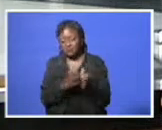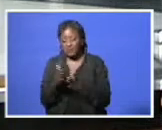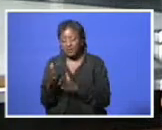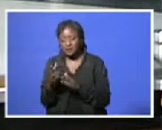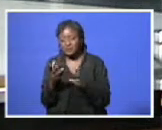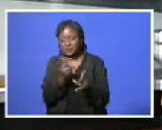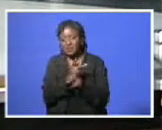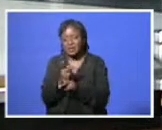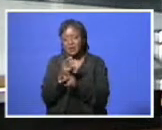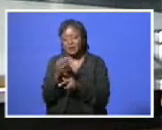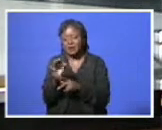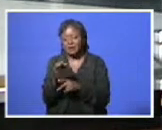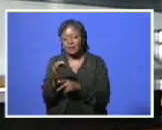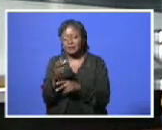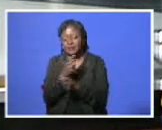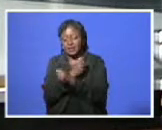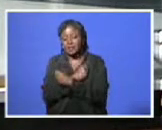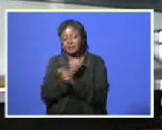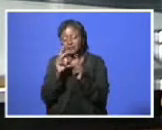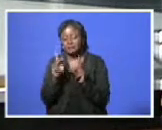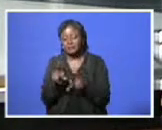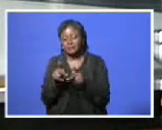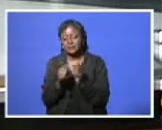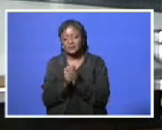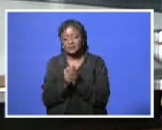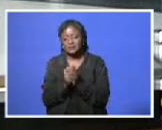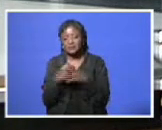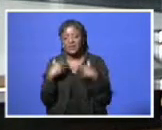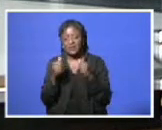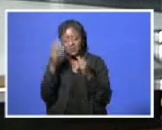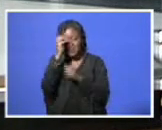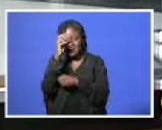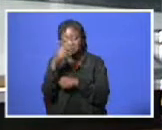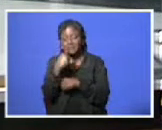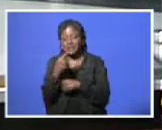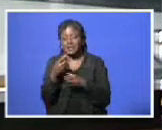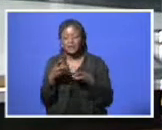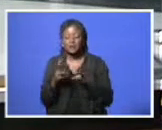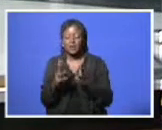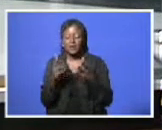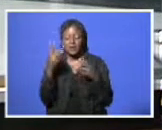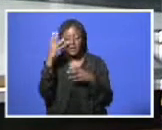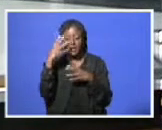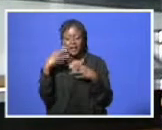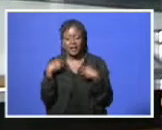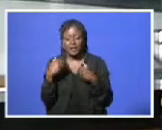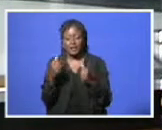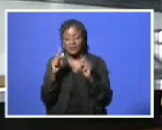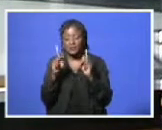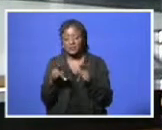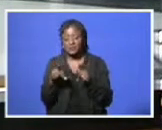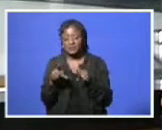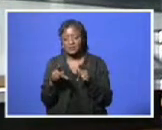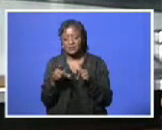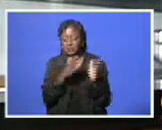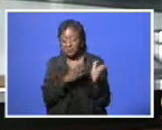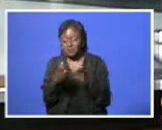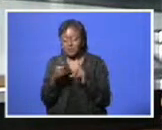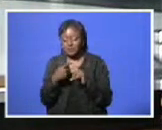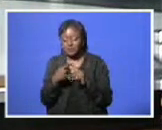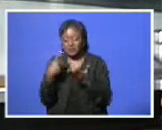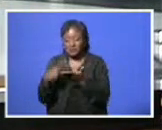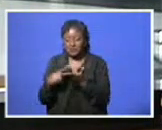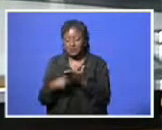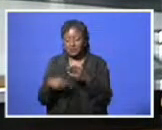Now, the health minister pointed out today that while health officials are set to discuss rising COVID-19 cases, this doesn't